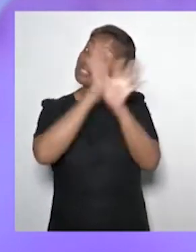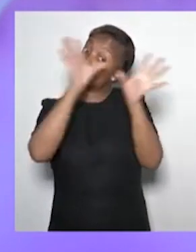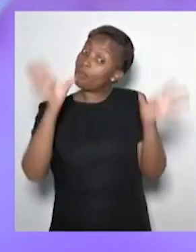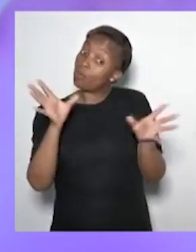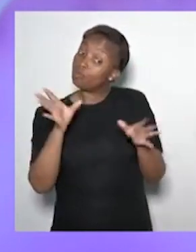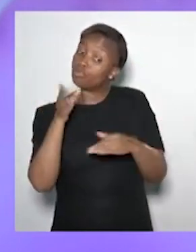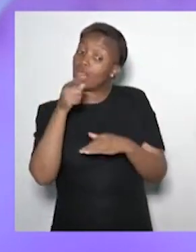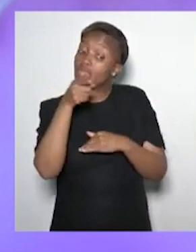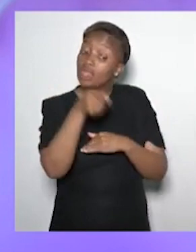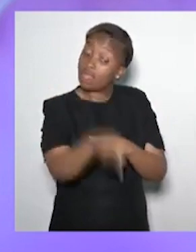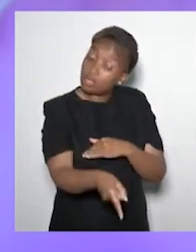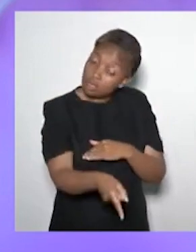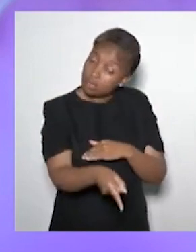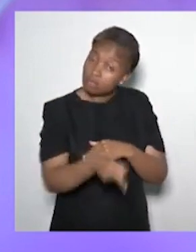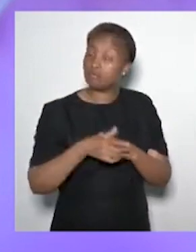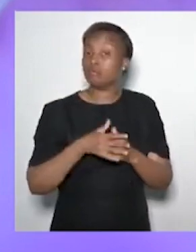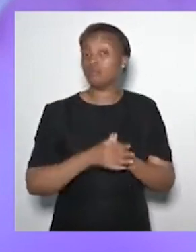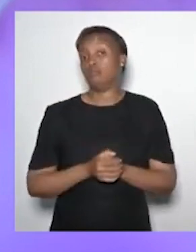explosion